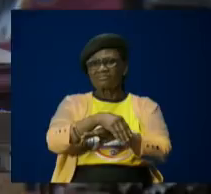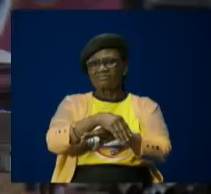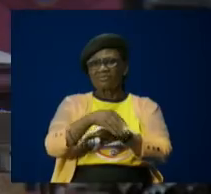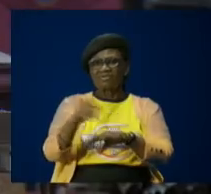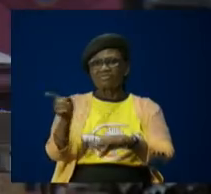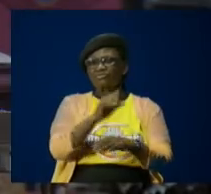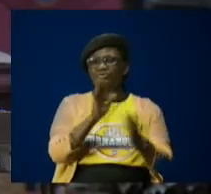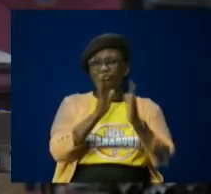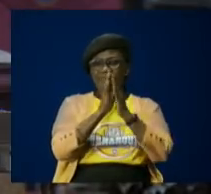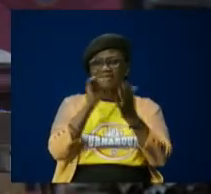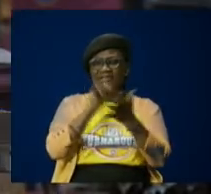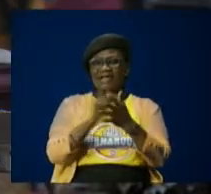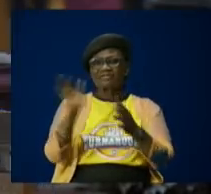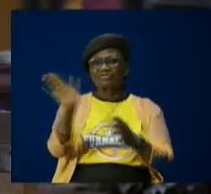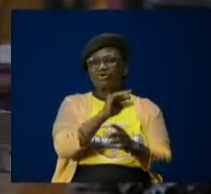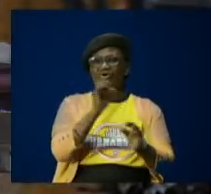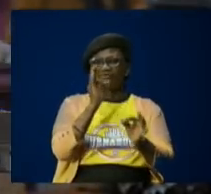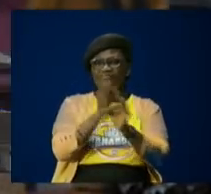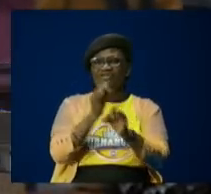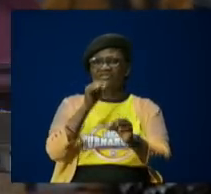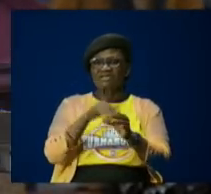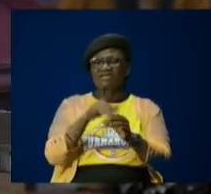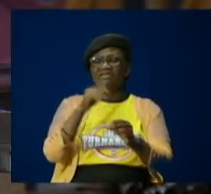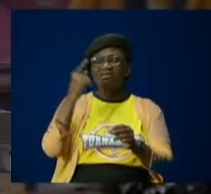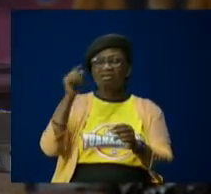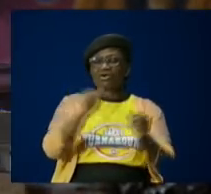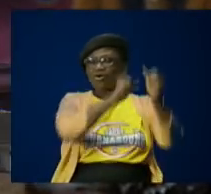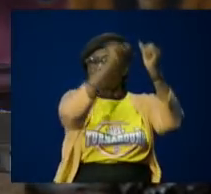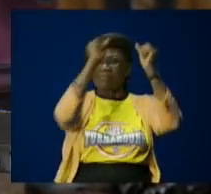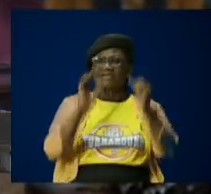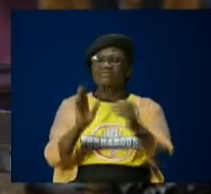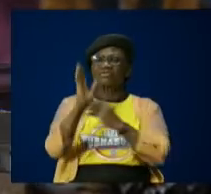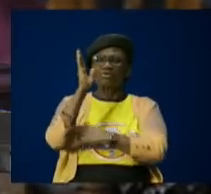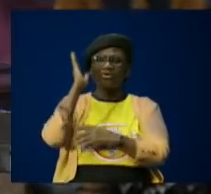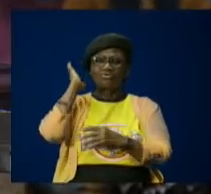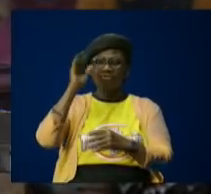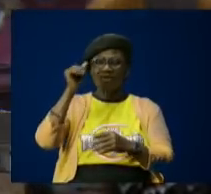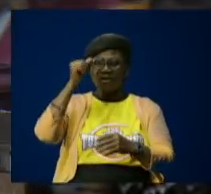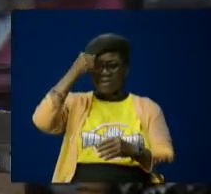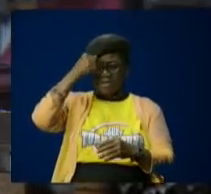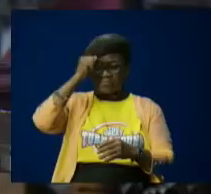You pray that your faith in the Almighty God will remain